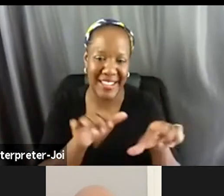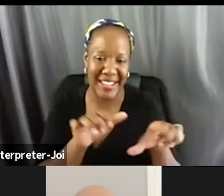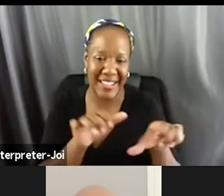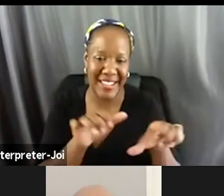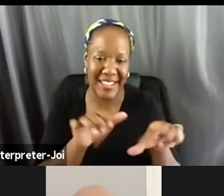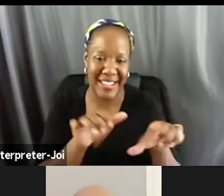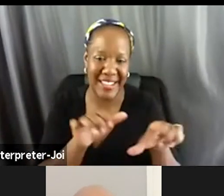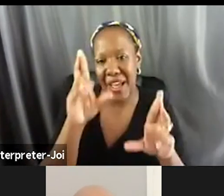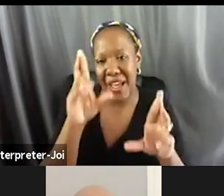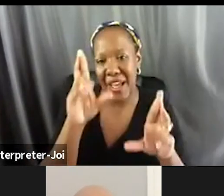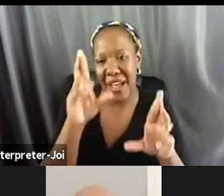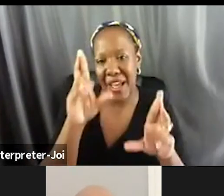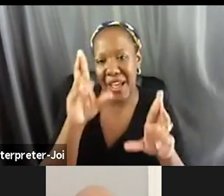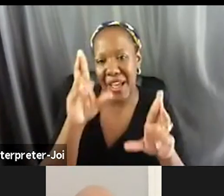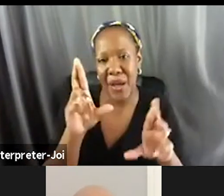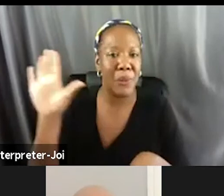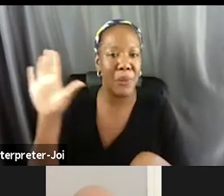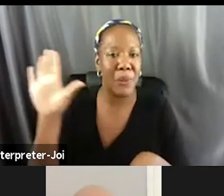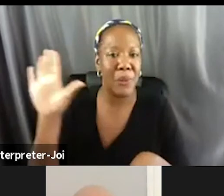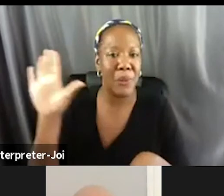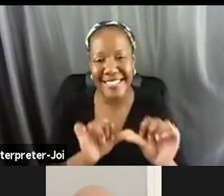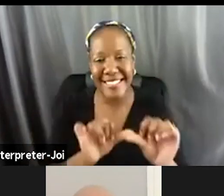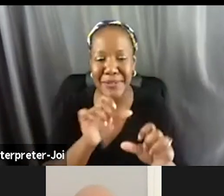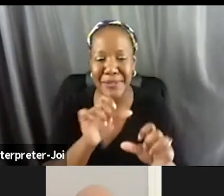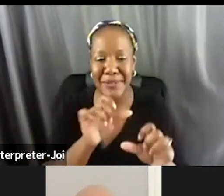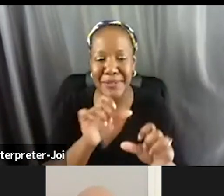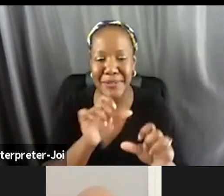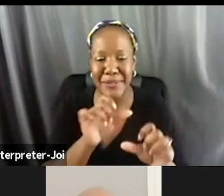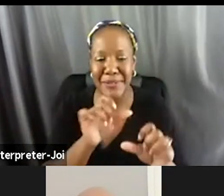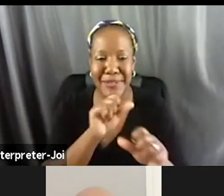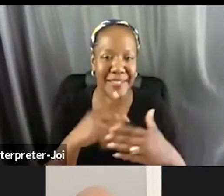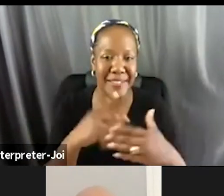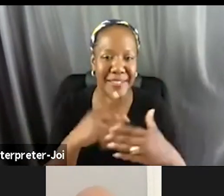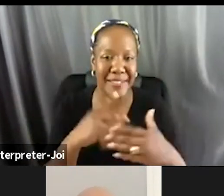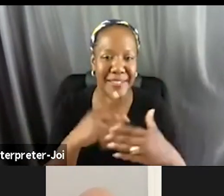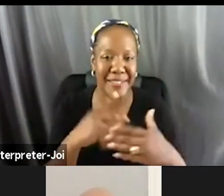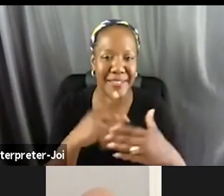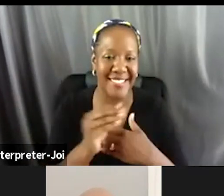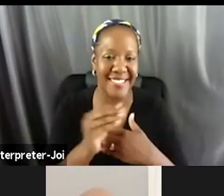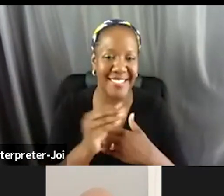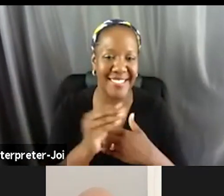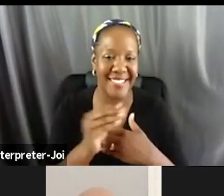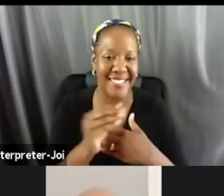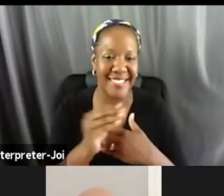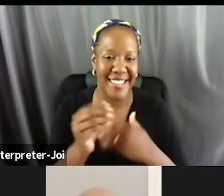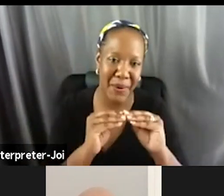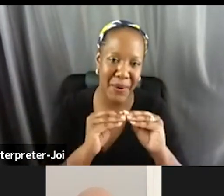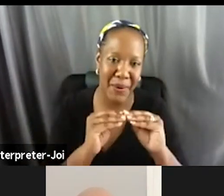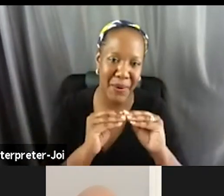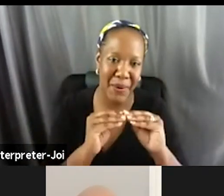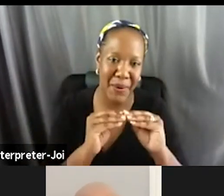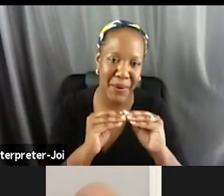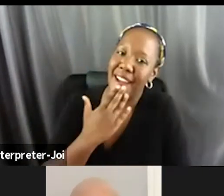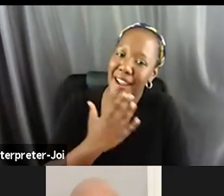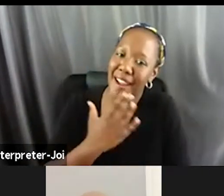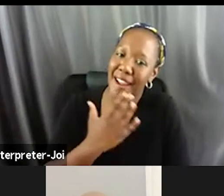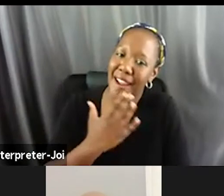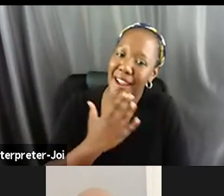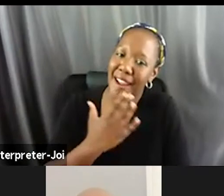Lord continues to bless this project. Oh, thank and you. many others. Thank you. I appreciate that. Continues.